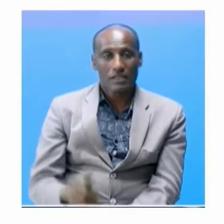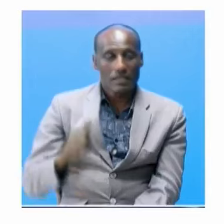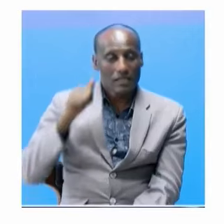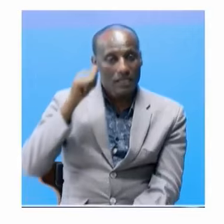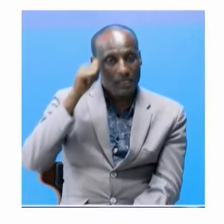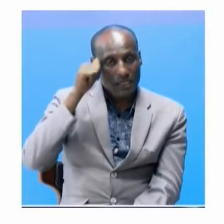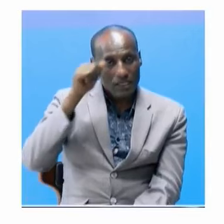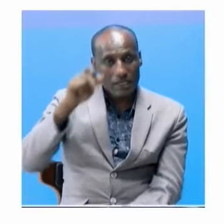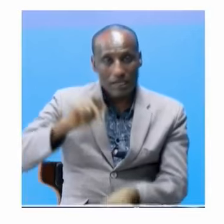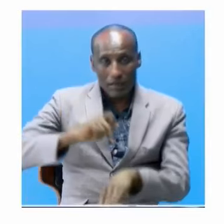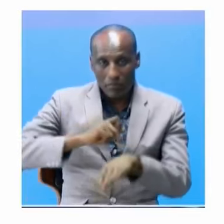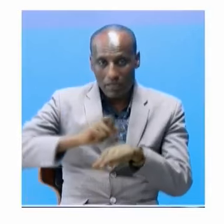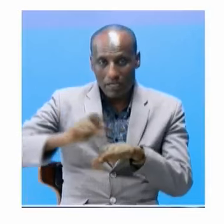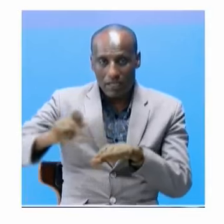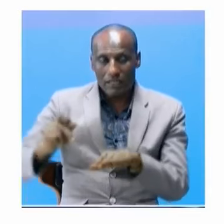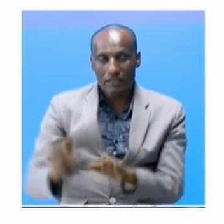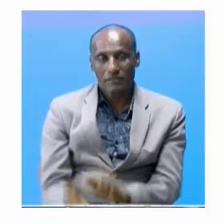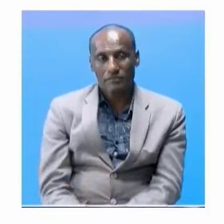He blank